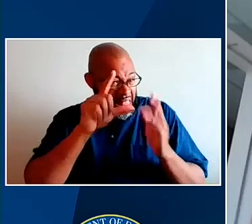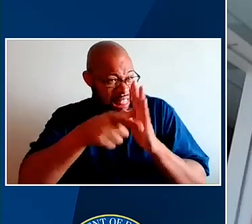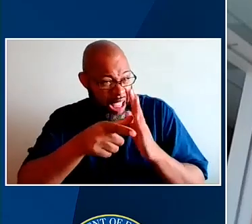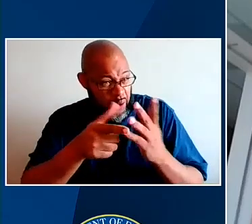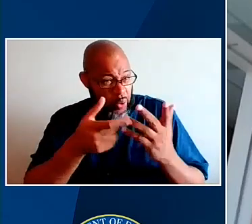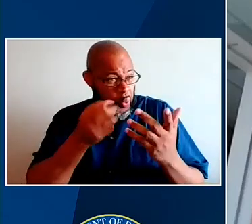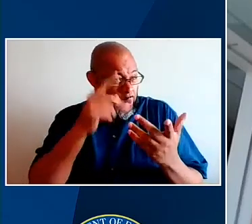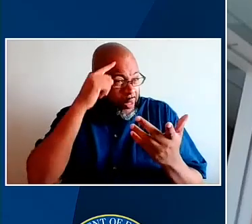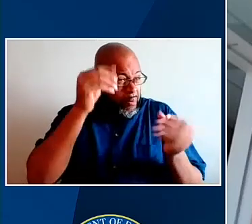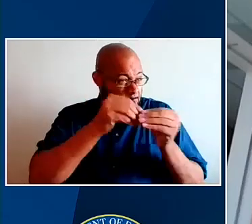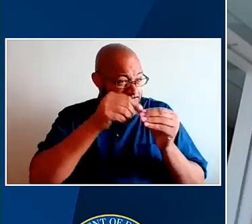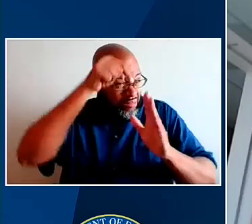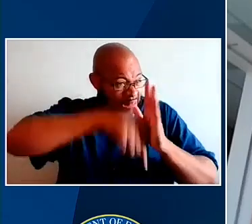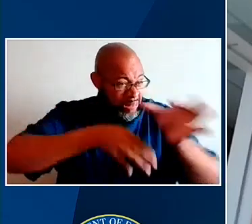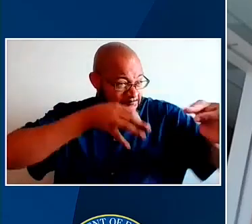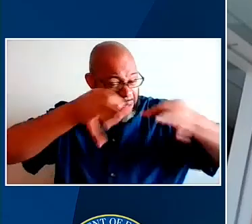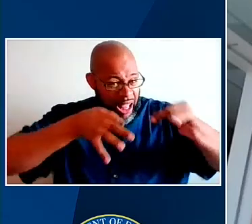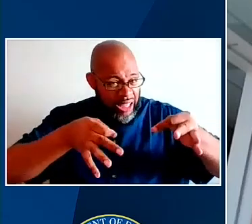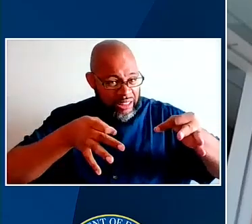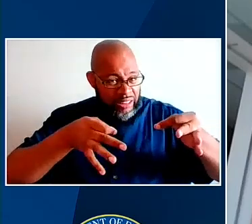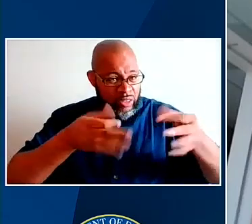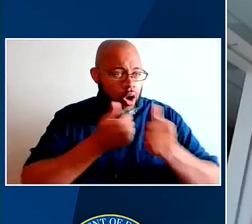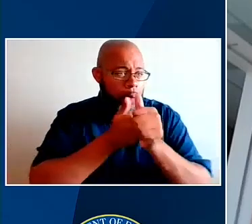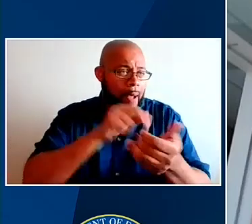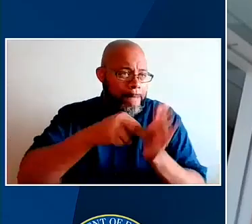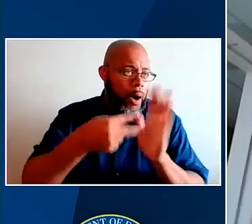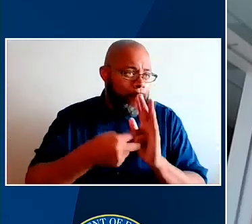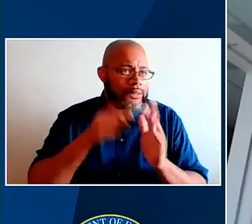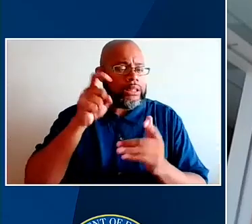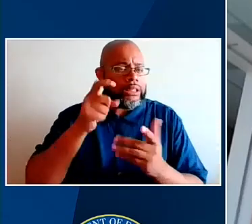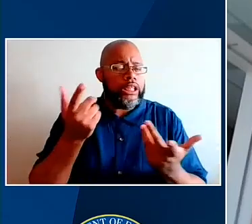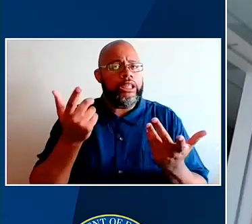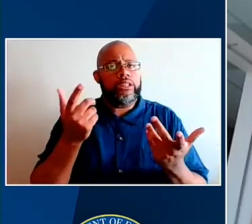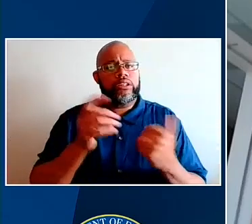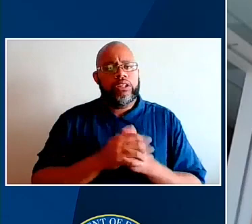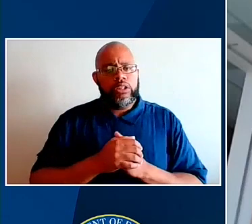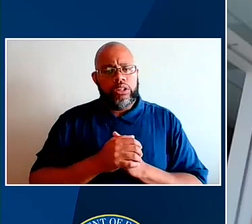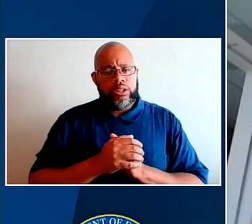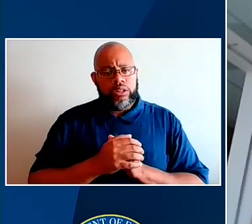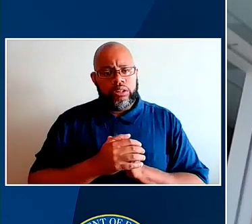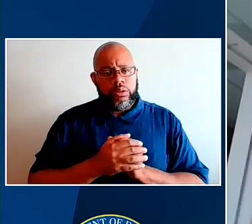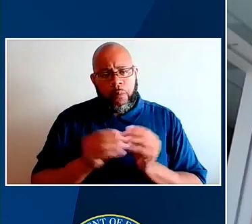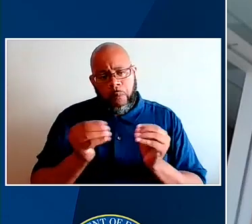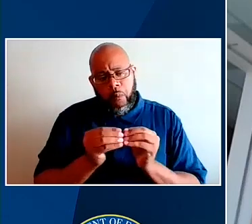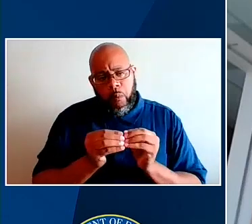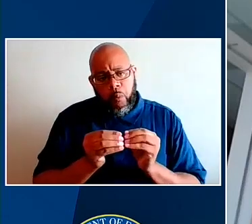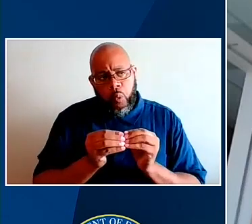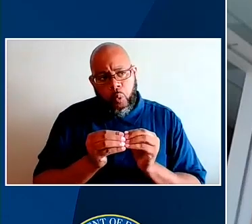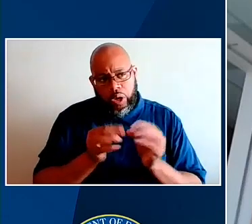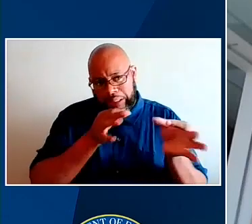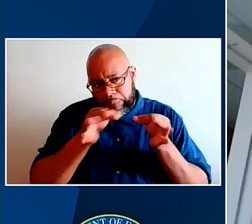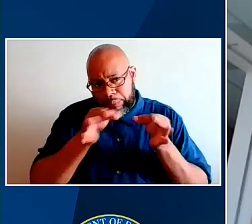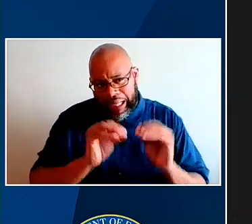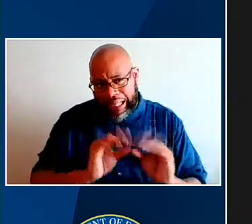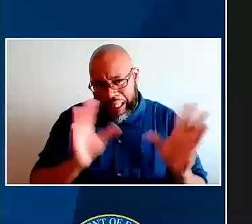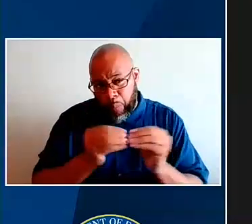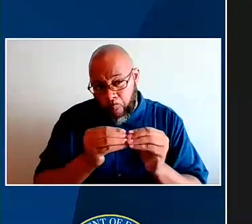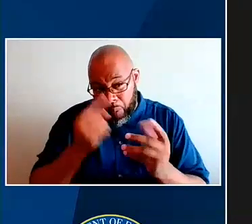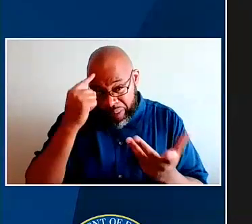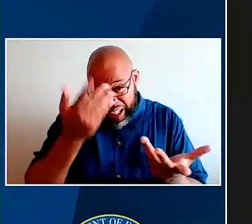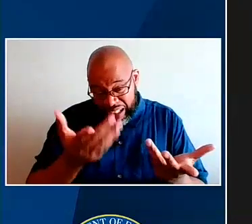think for compliance purposes, it needs to be further defined?